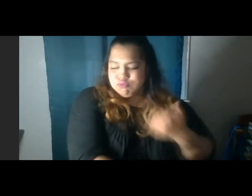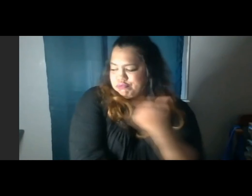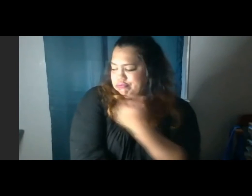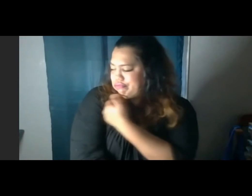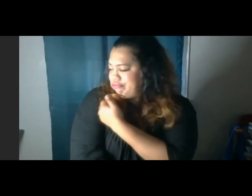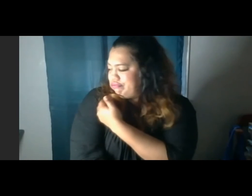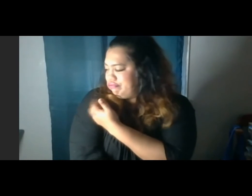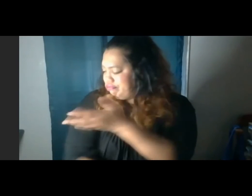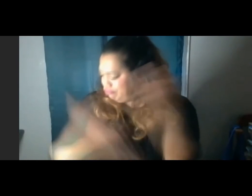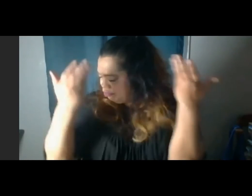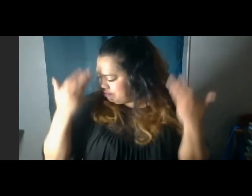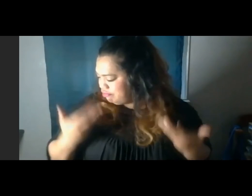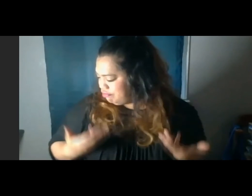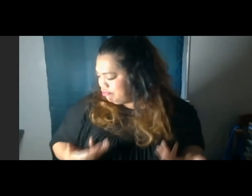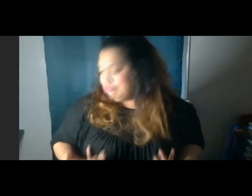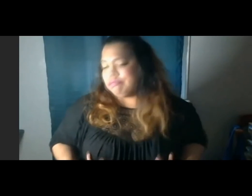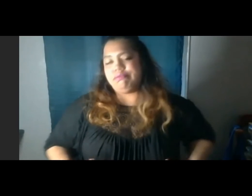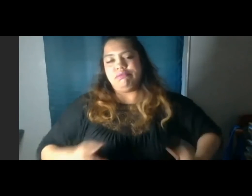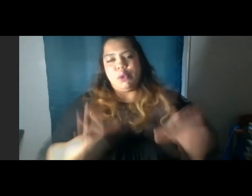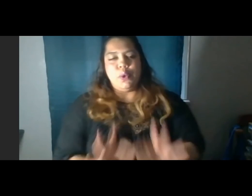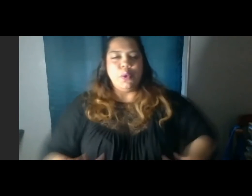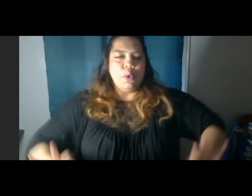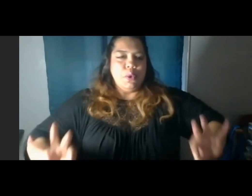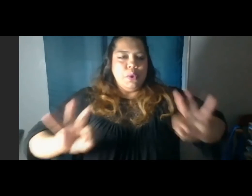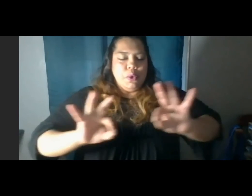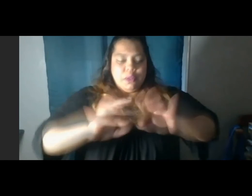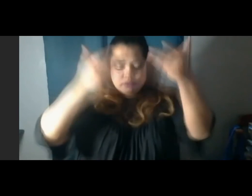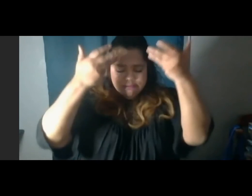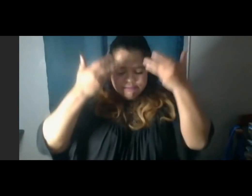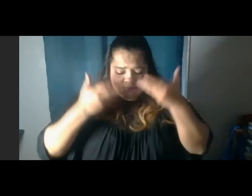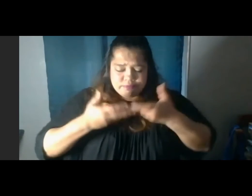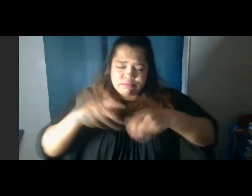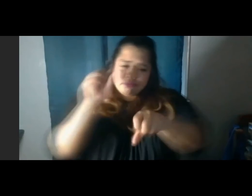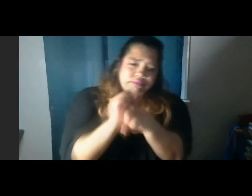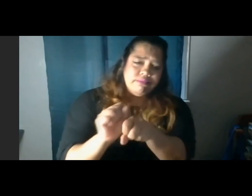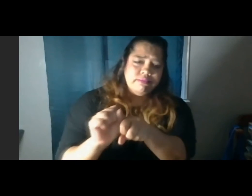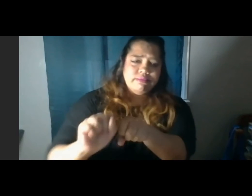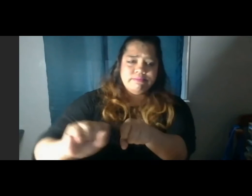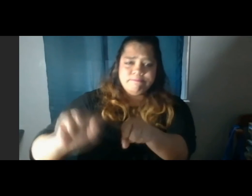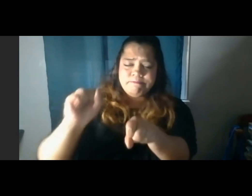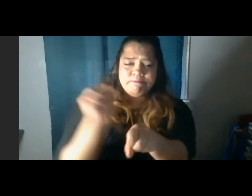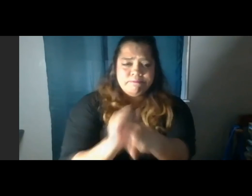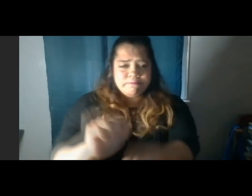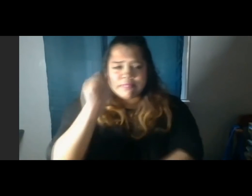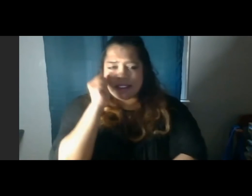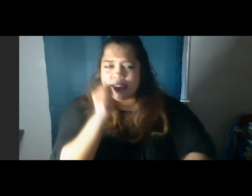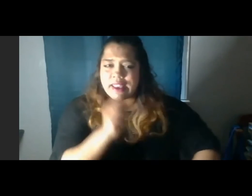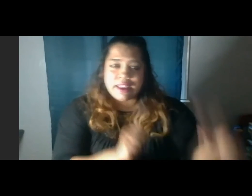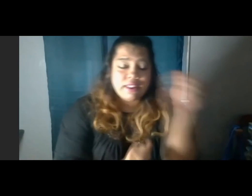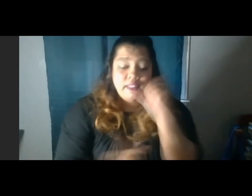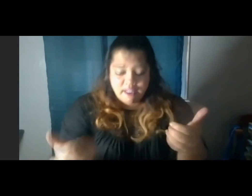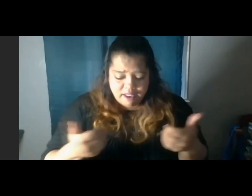I am enough. I do enough. I